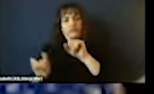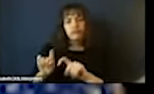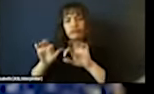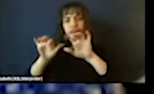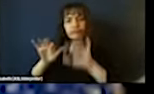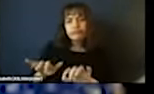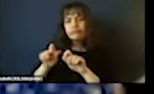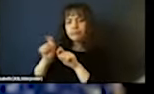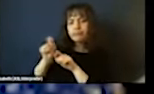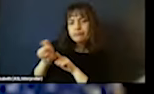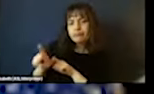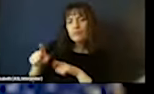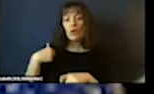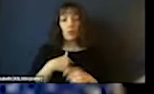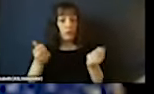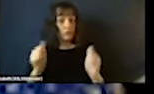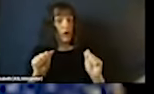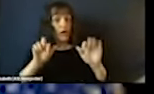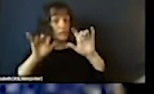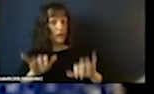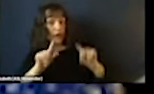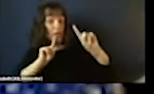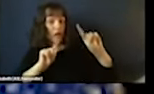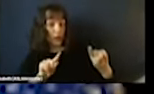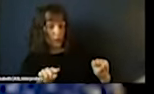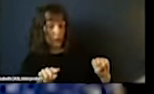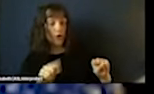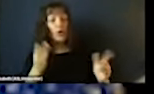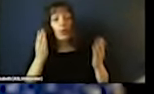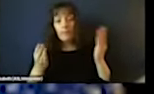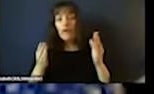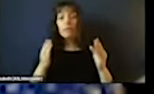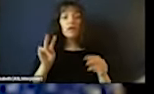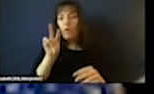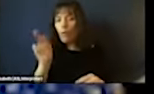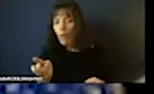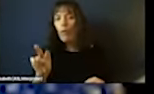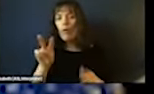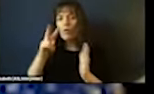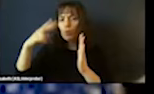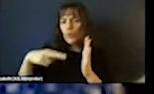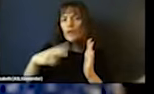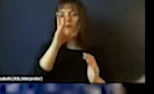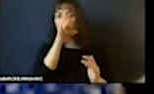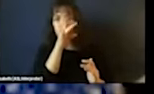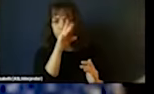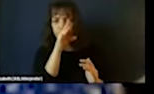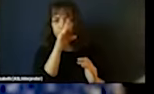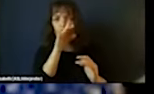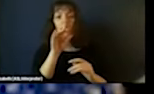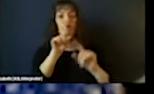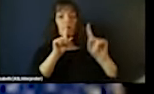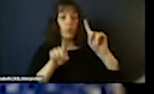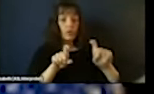either through text, by typing our responses, or by answering them out loud live on the program. With that, I'd like